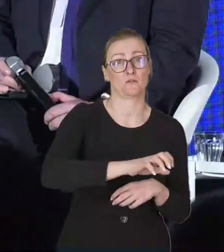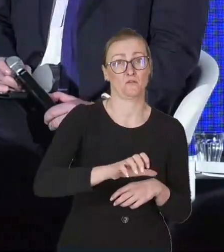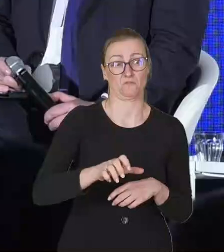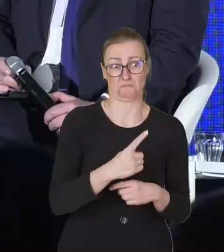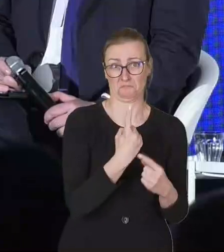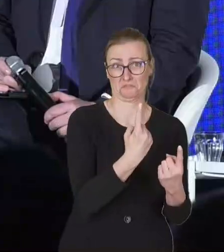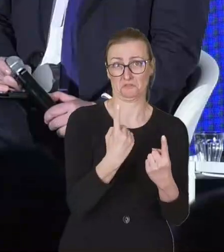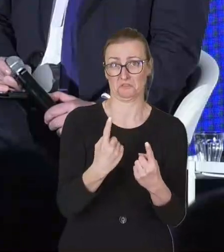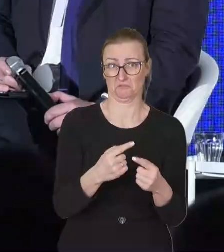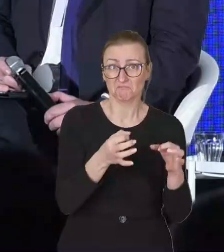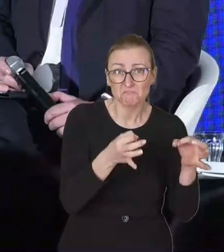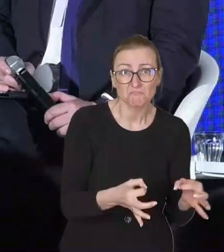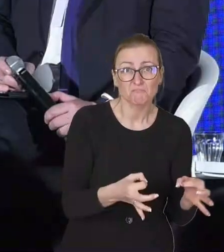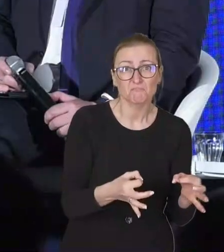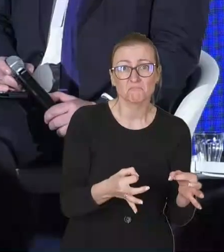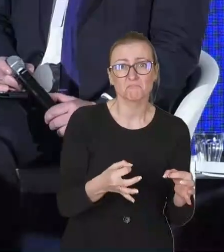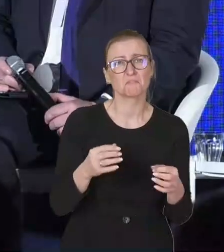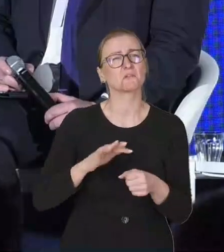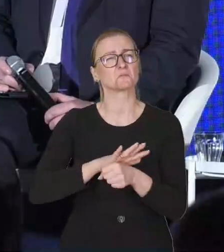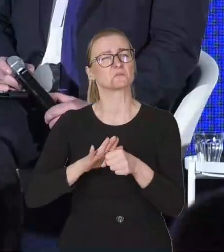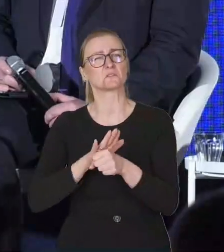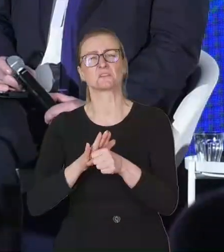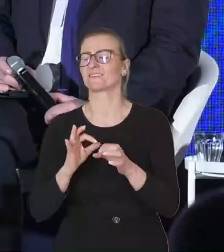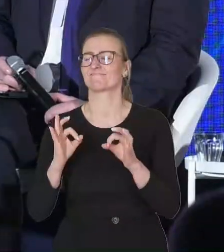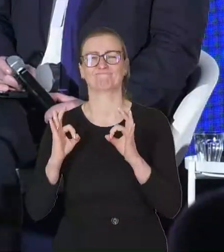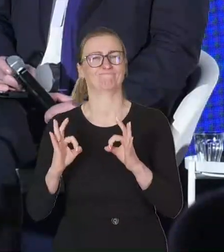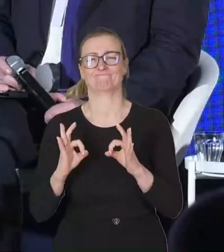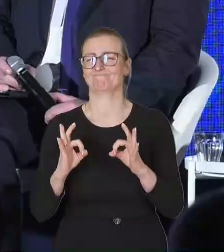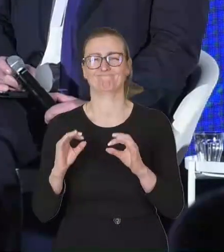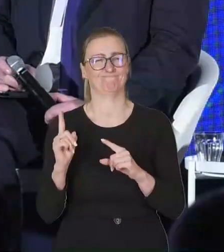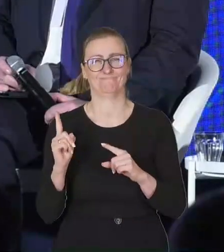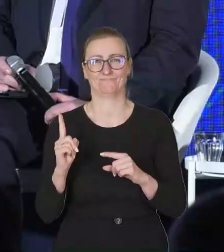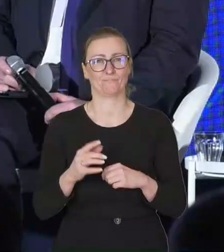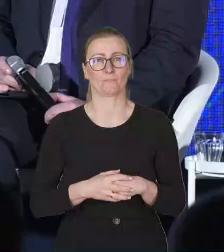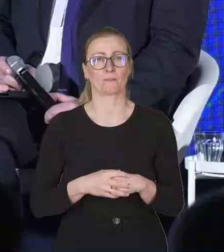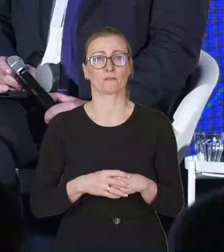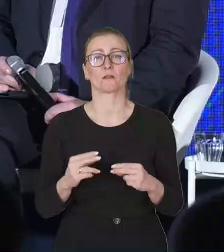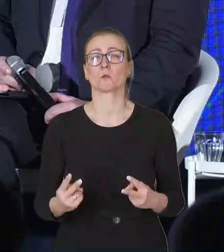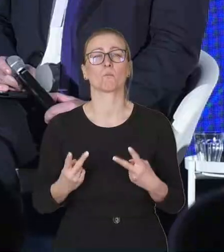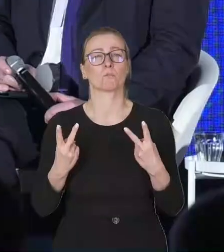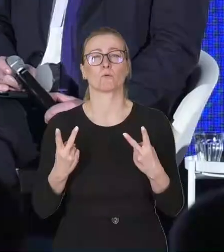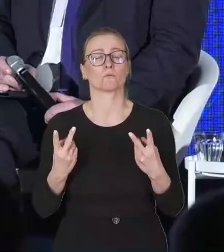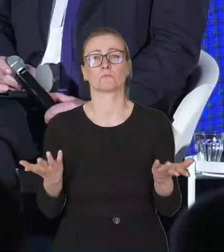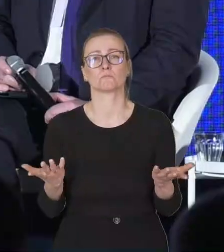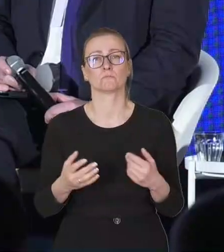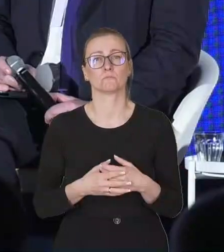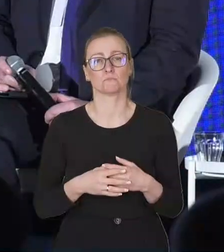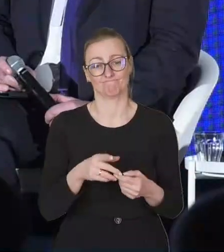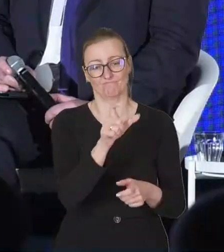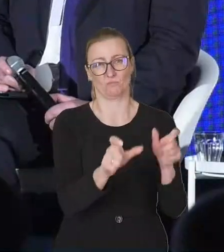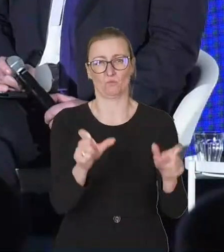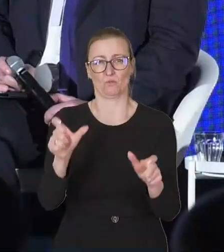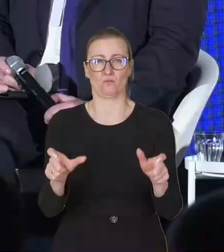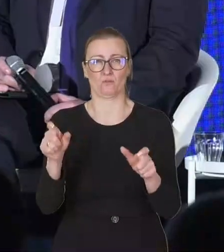to give people the view of anything can be possible.